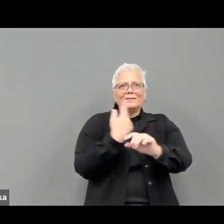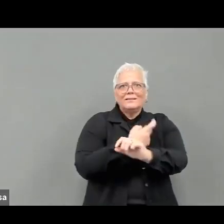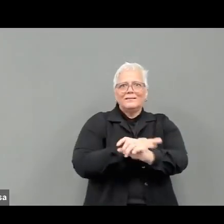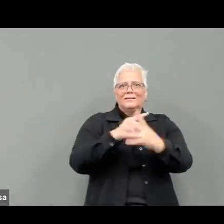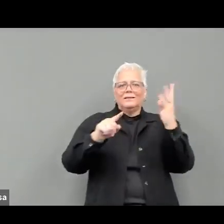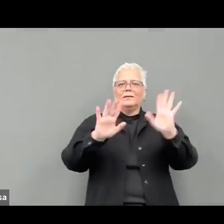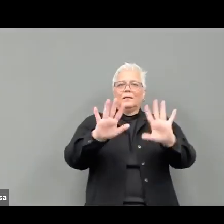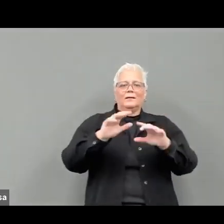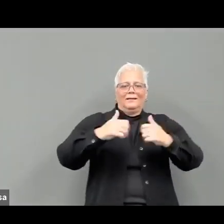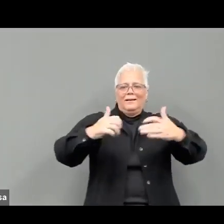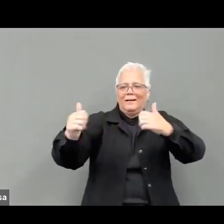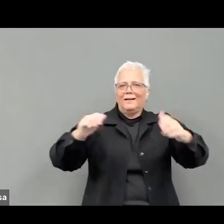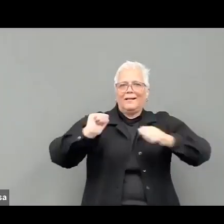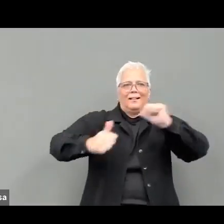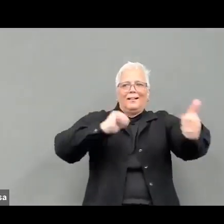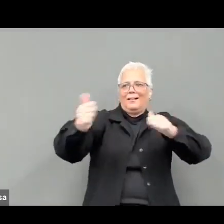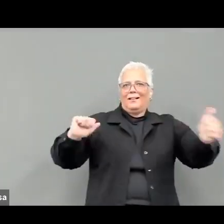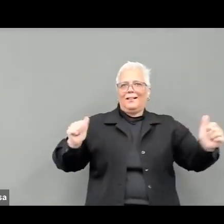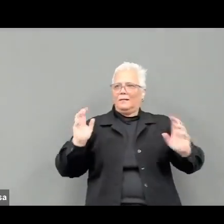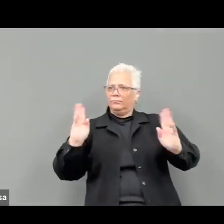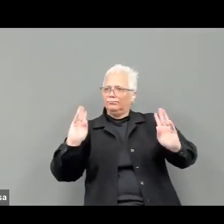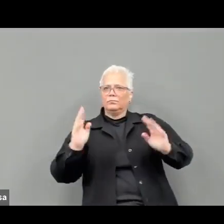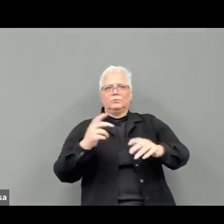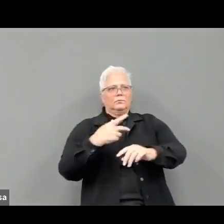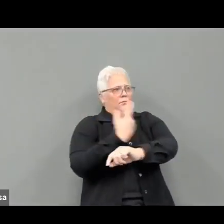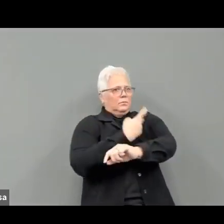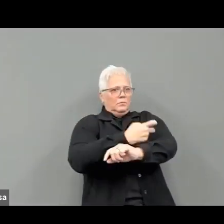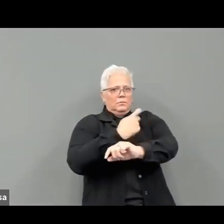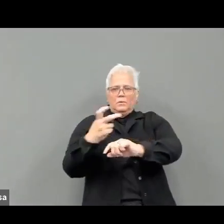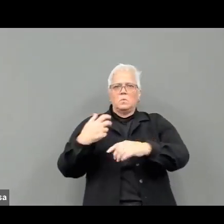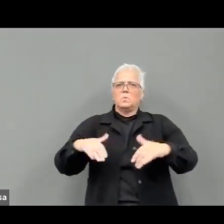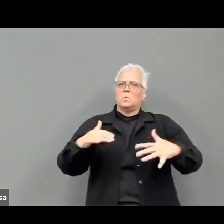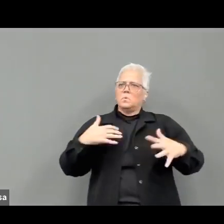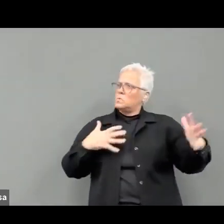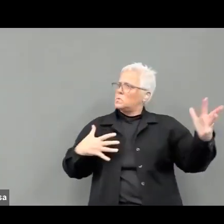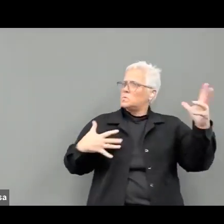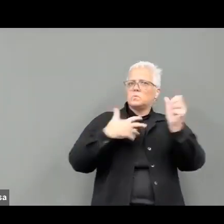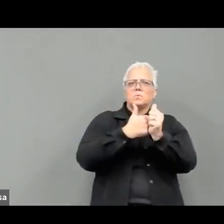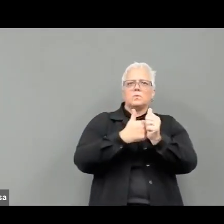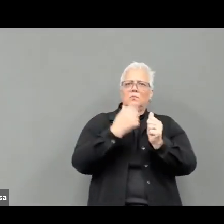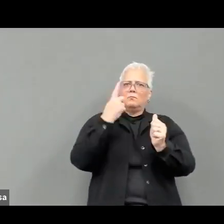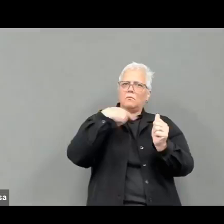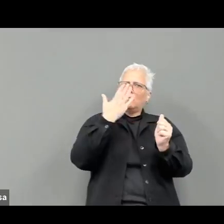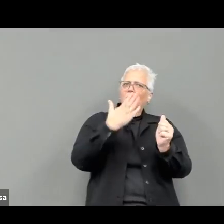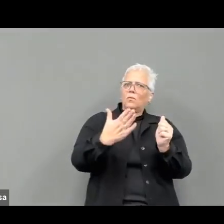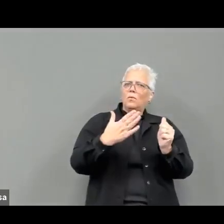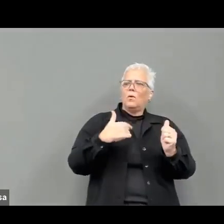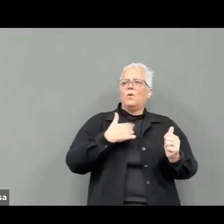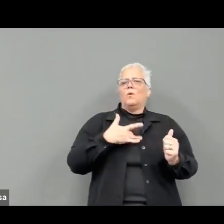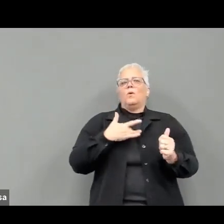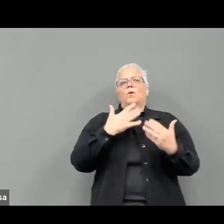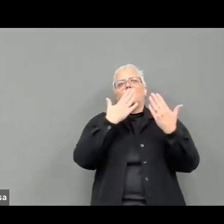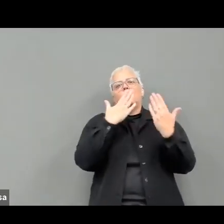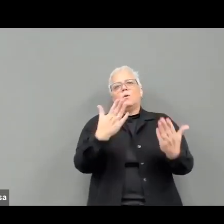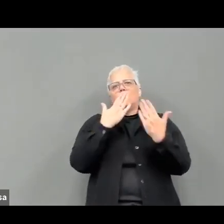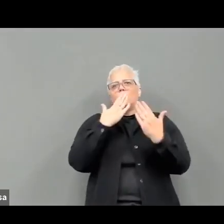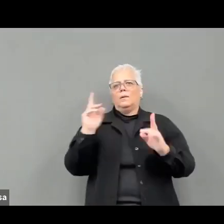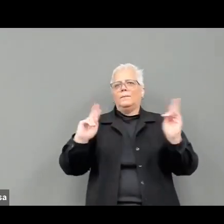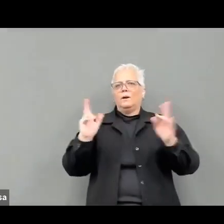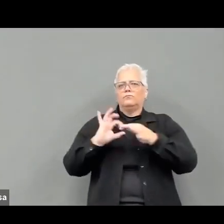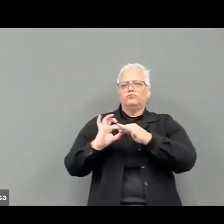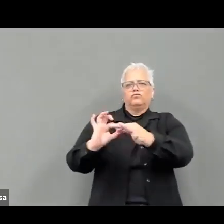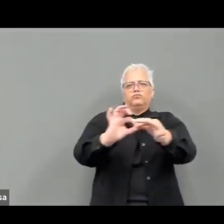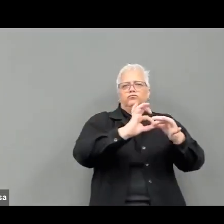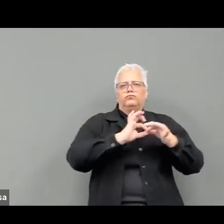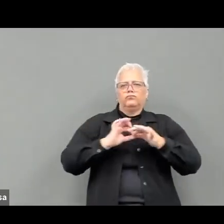grateful for the federal, state, and local personnel who are working very hard, I know, right now to get that